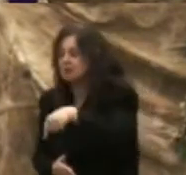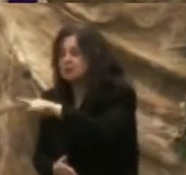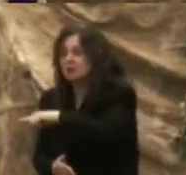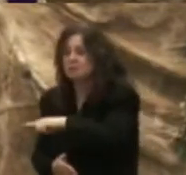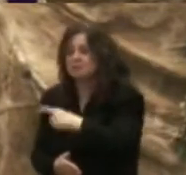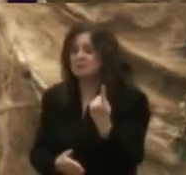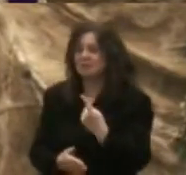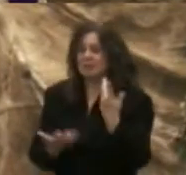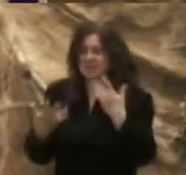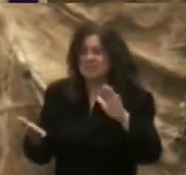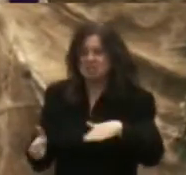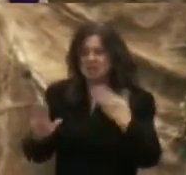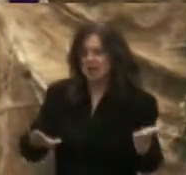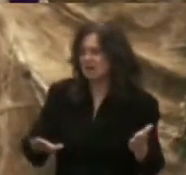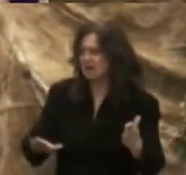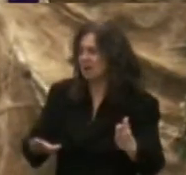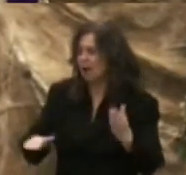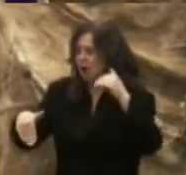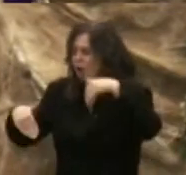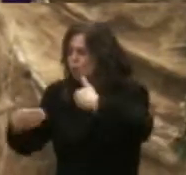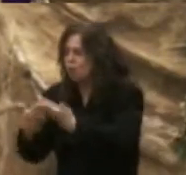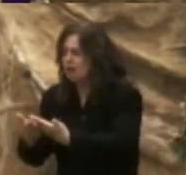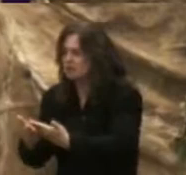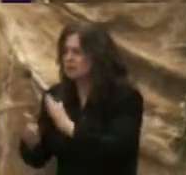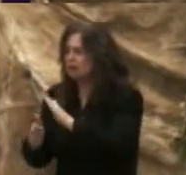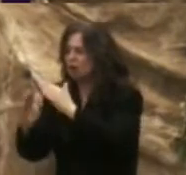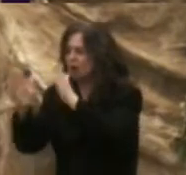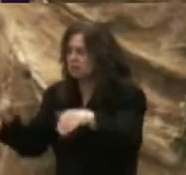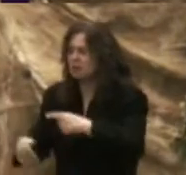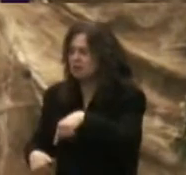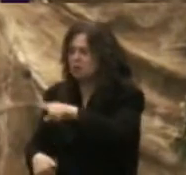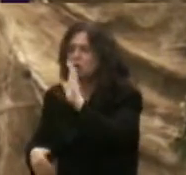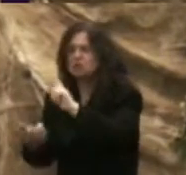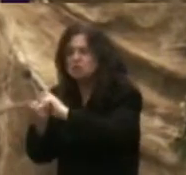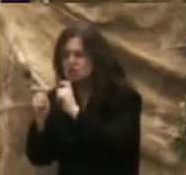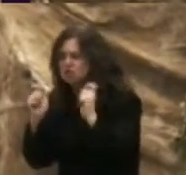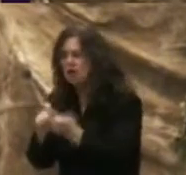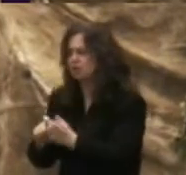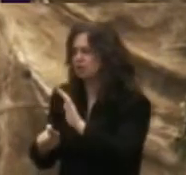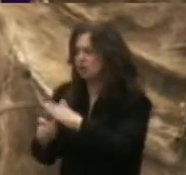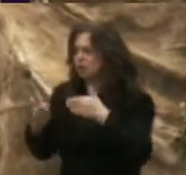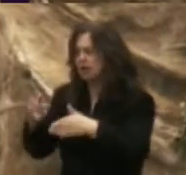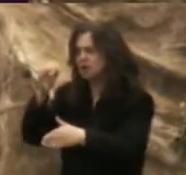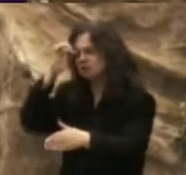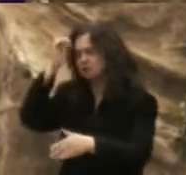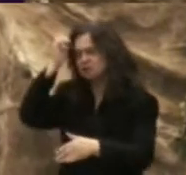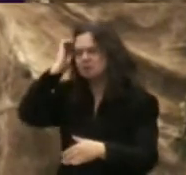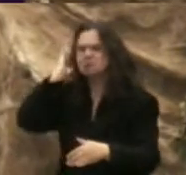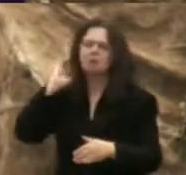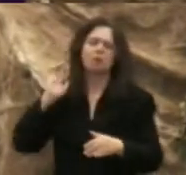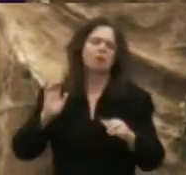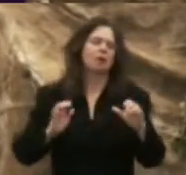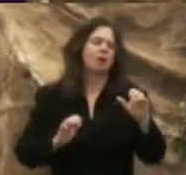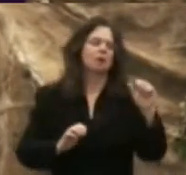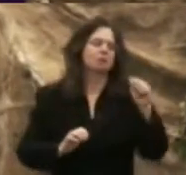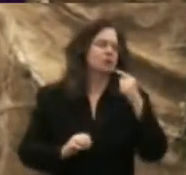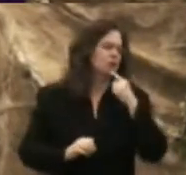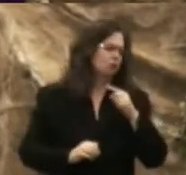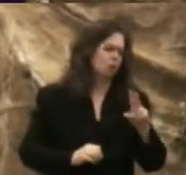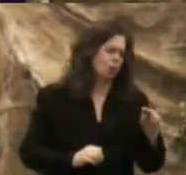repent." He said to him, "If they do not listen to Moses and the prophets,